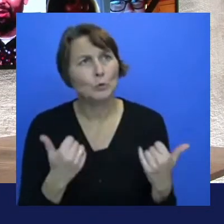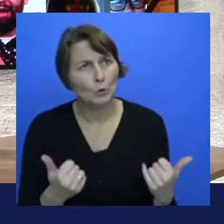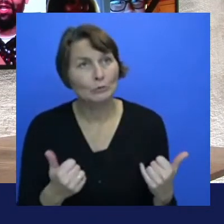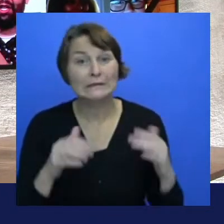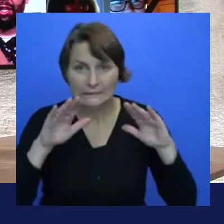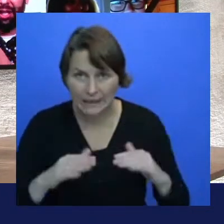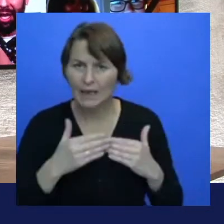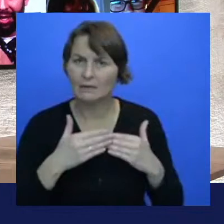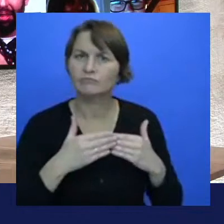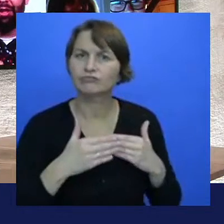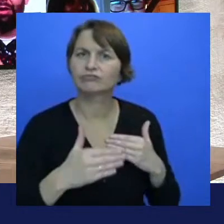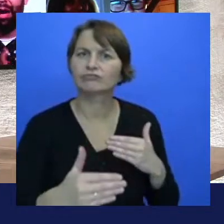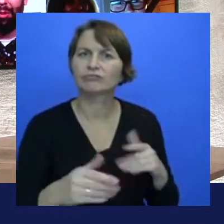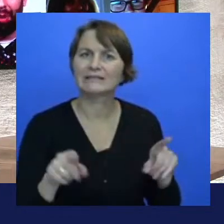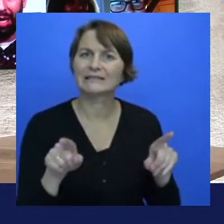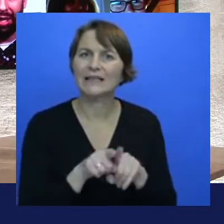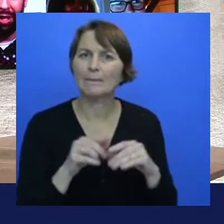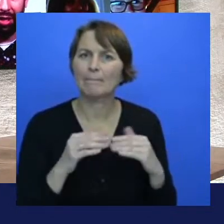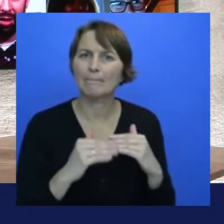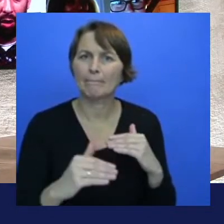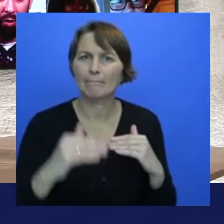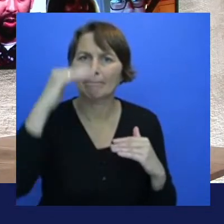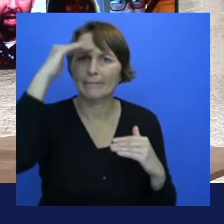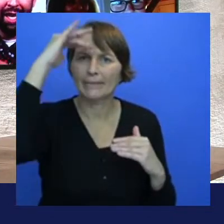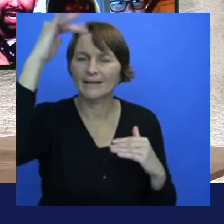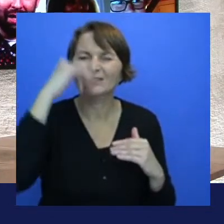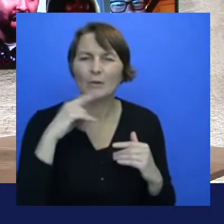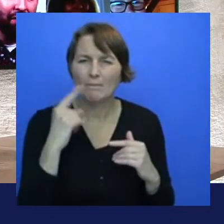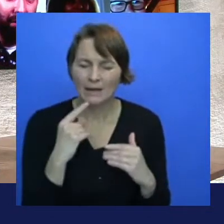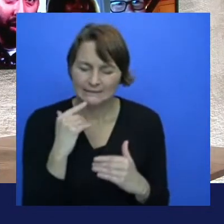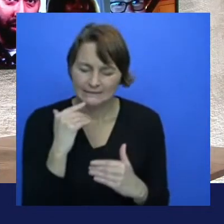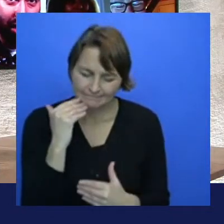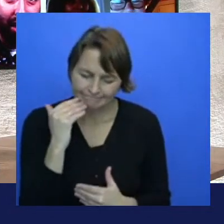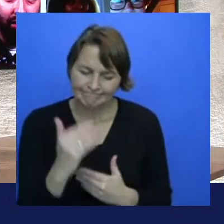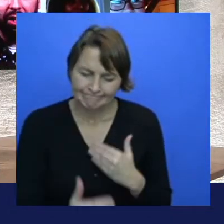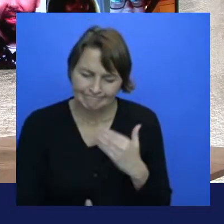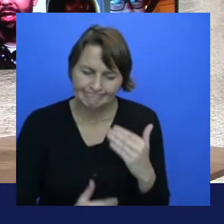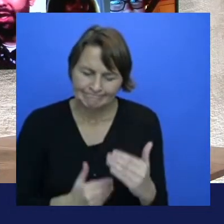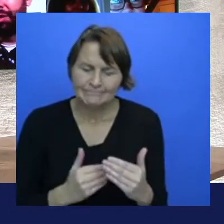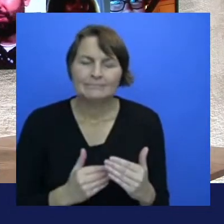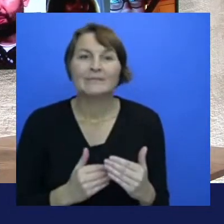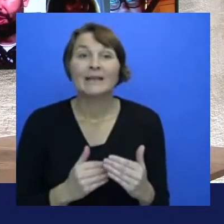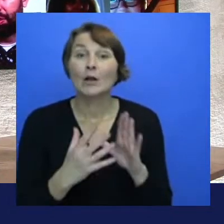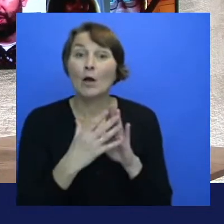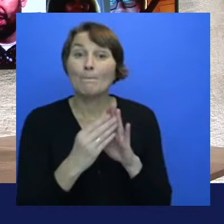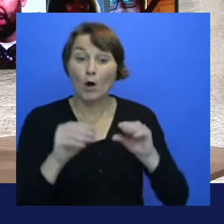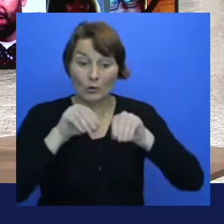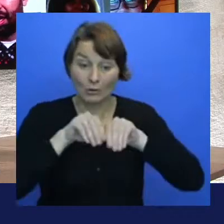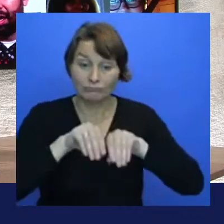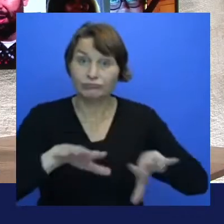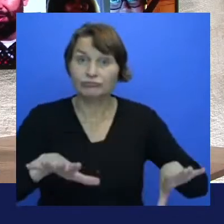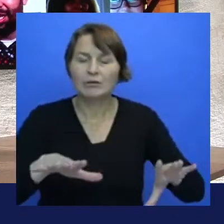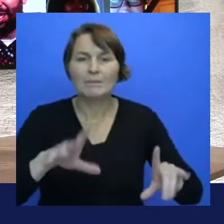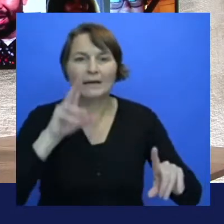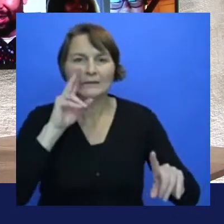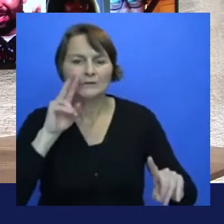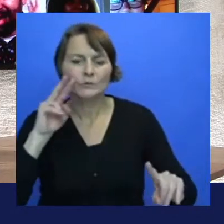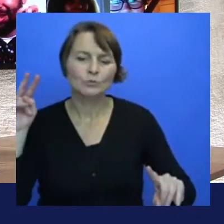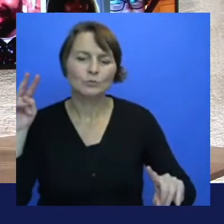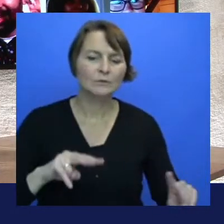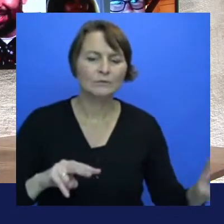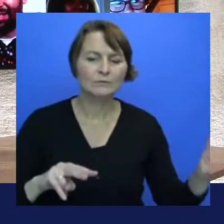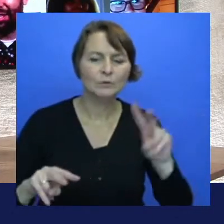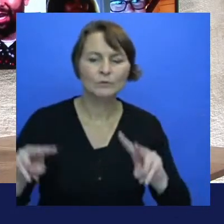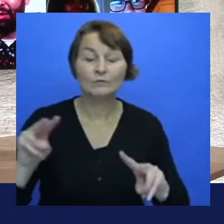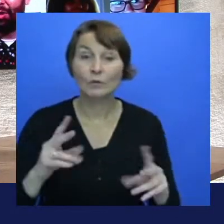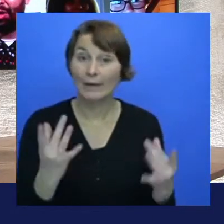have to continue to do operations over it, even after the model's out, to continue to improve the ethicality.